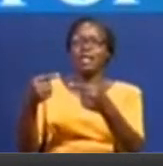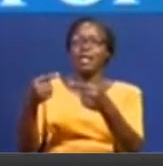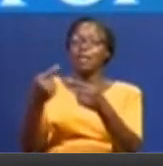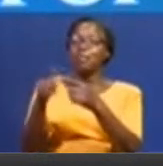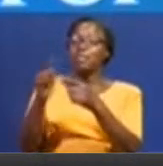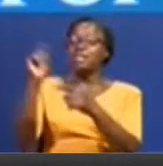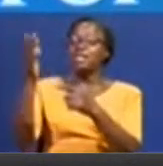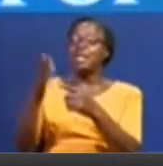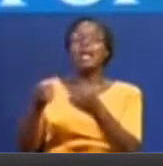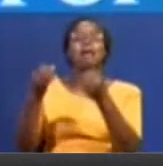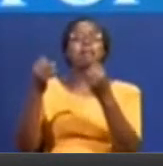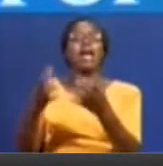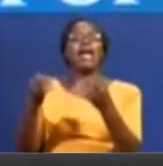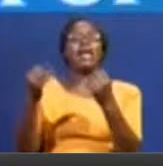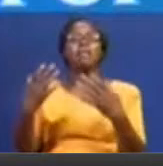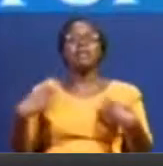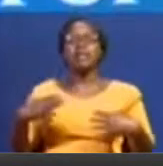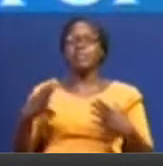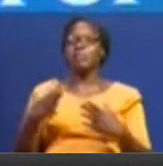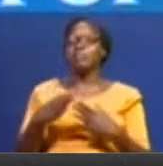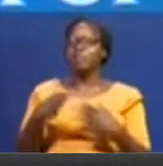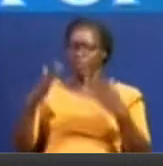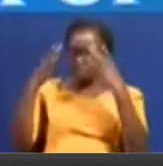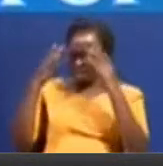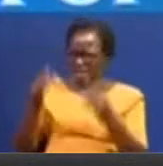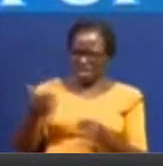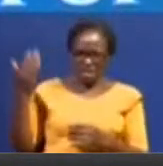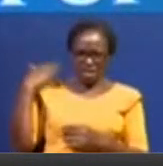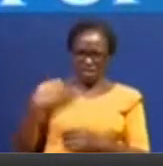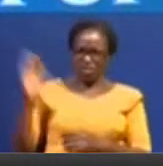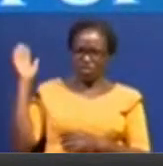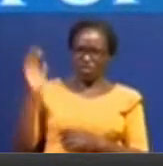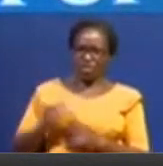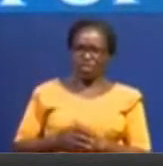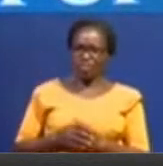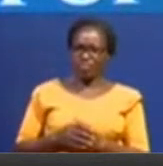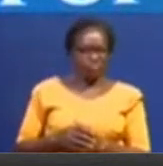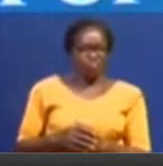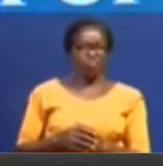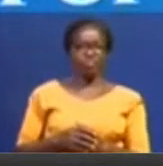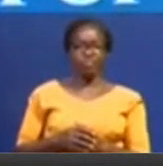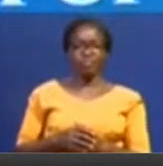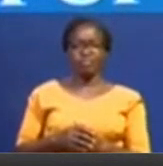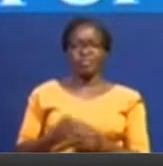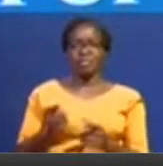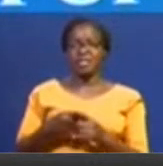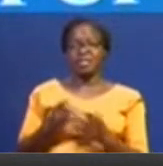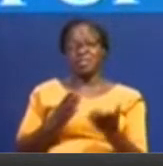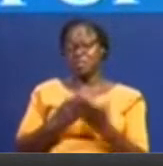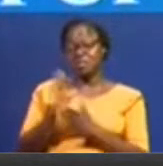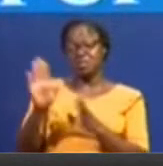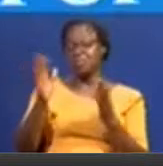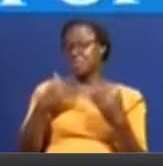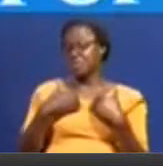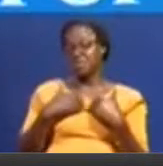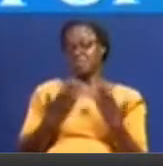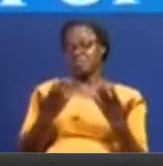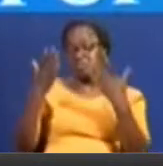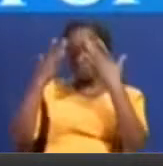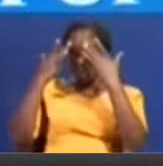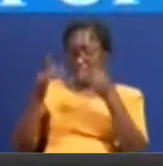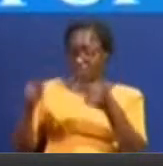Kenya, we have so many candidates. You may decide you don't want to vote for any of them, and I think you should retain the right to be able to